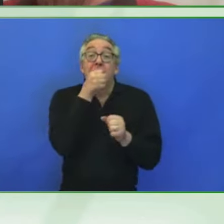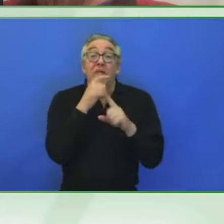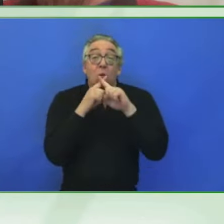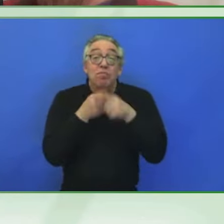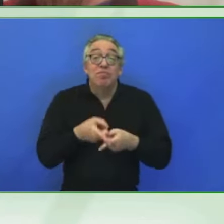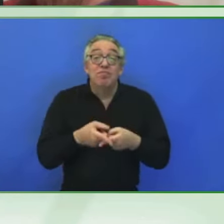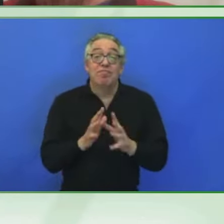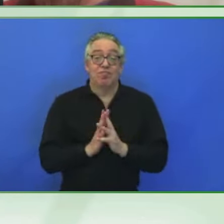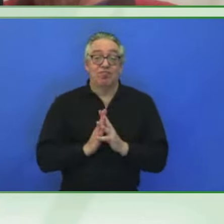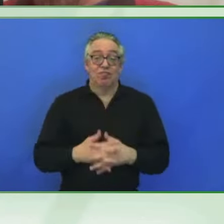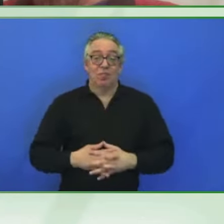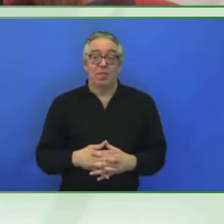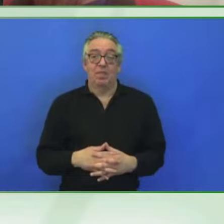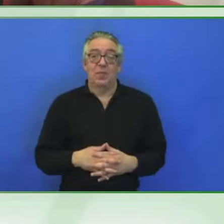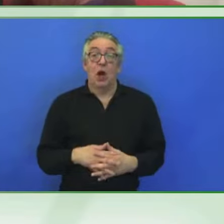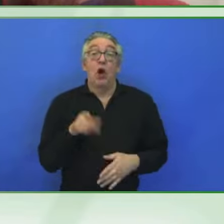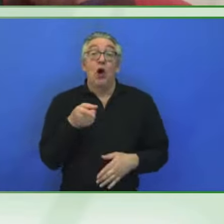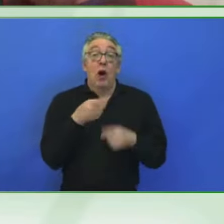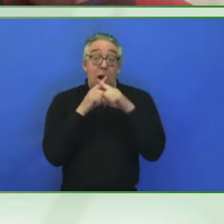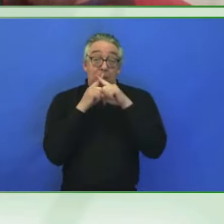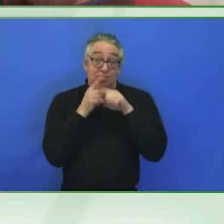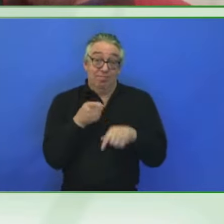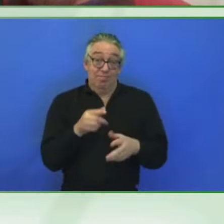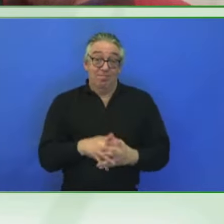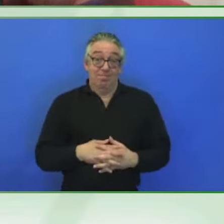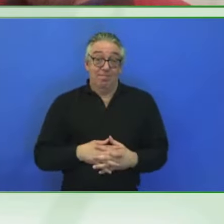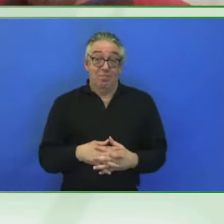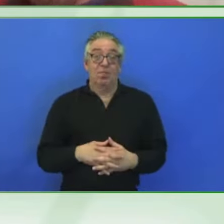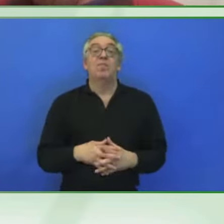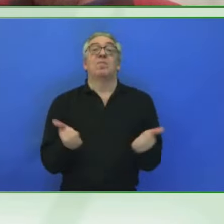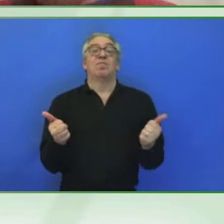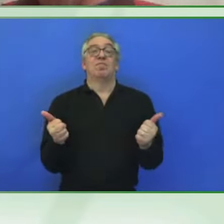Guy, you're mute. There we go. Have we got me?